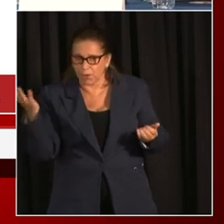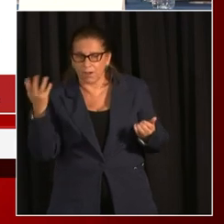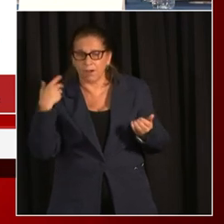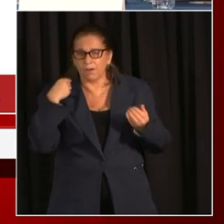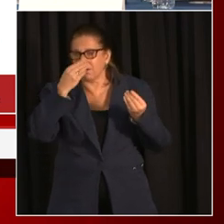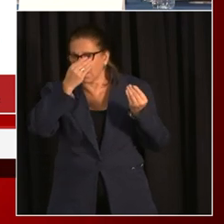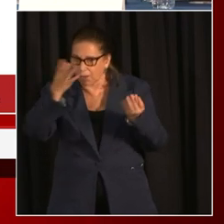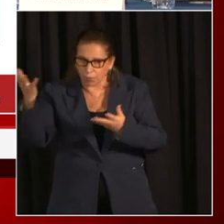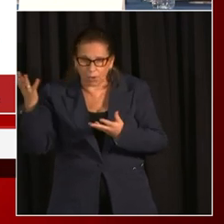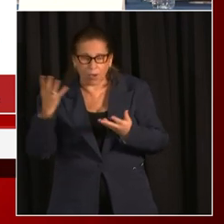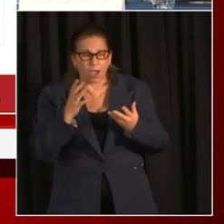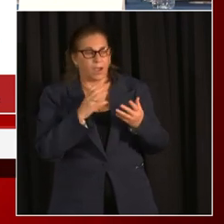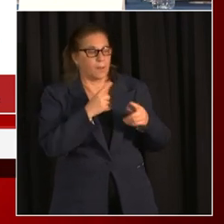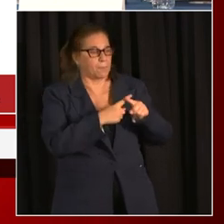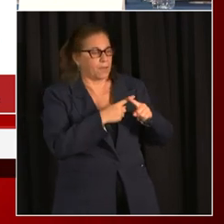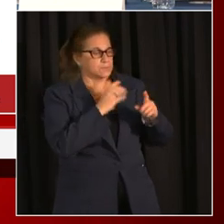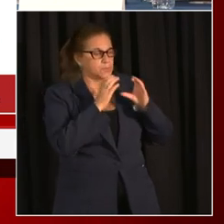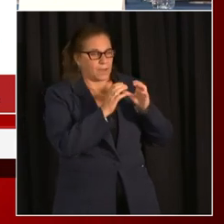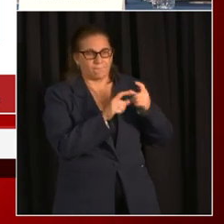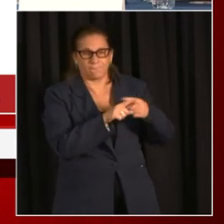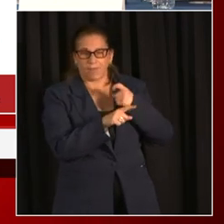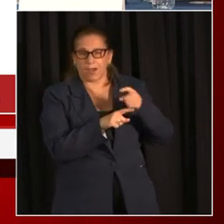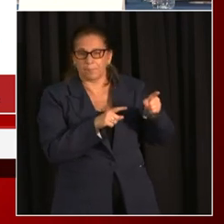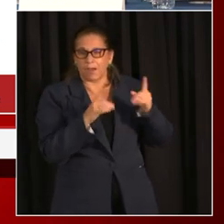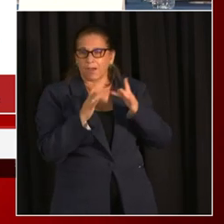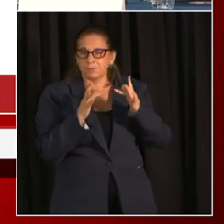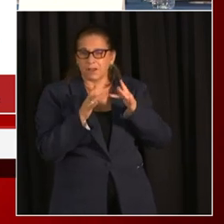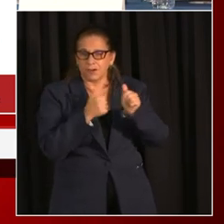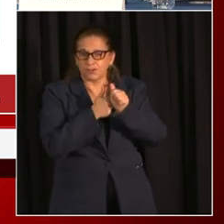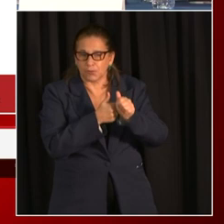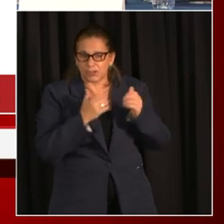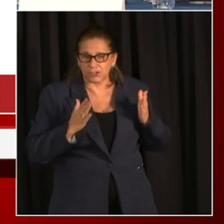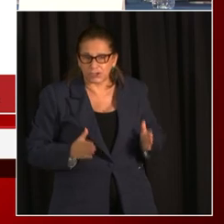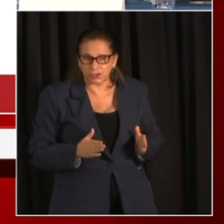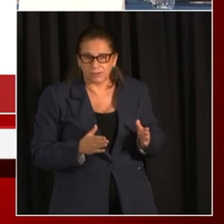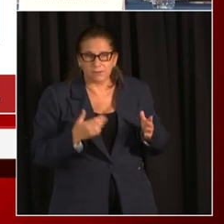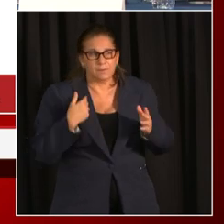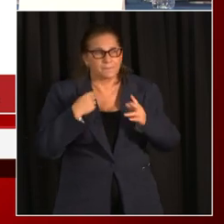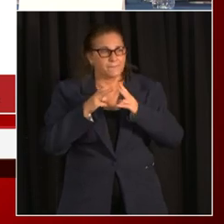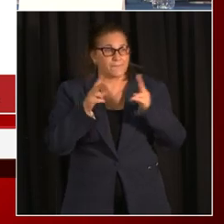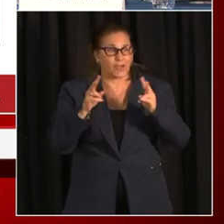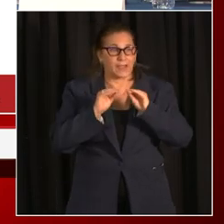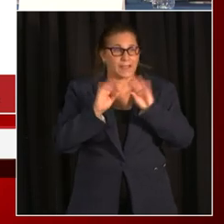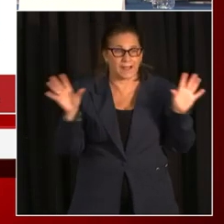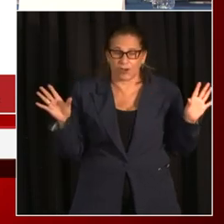make our contact tracing, let me start back upstream again so I'm very clear.